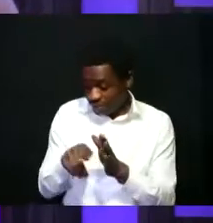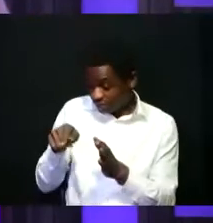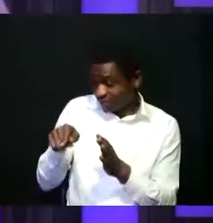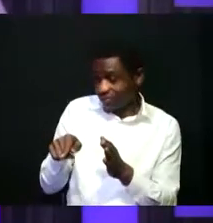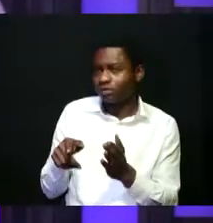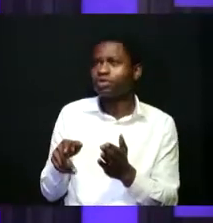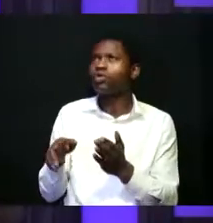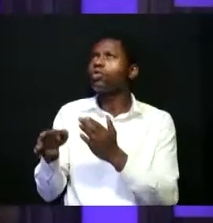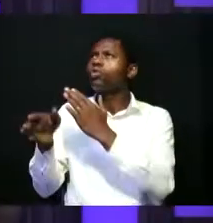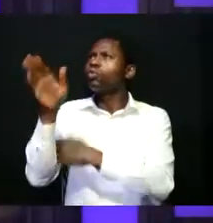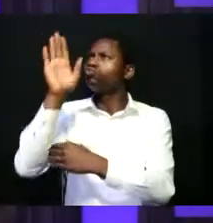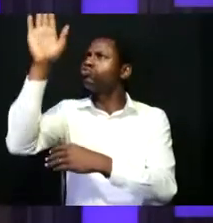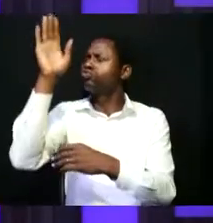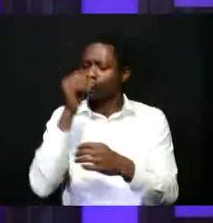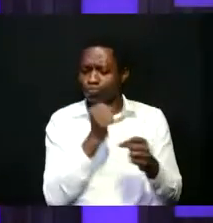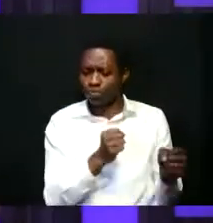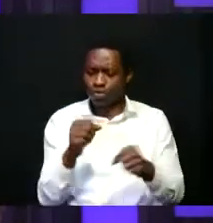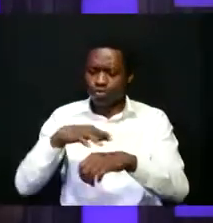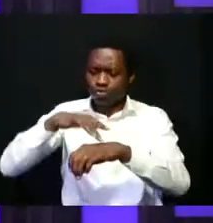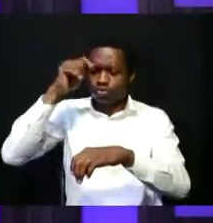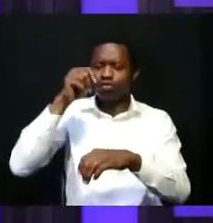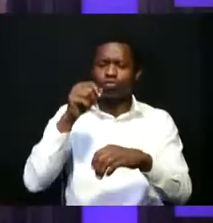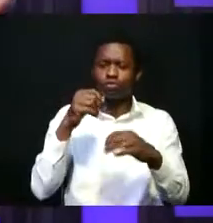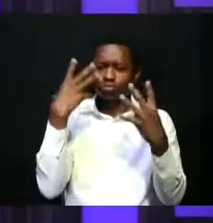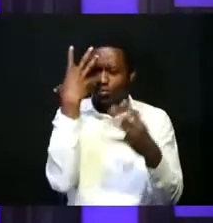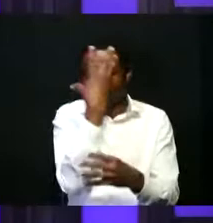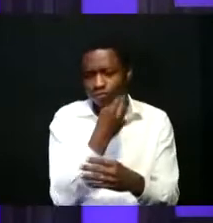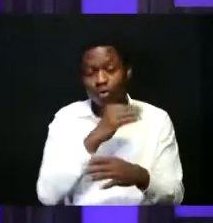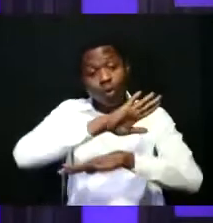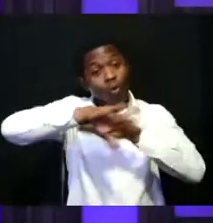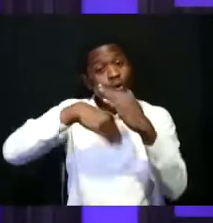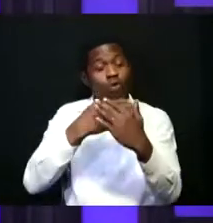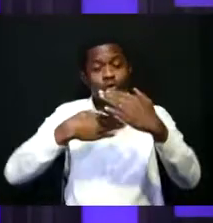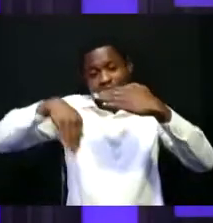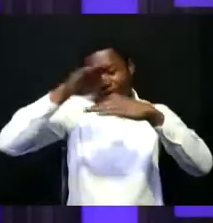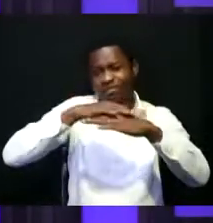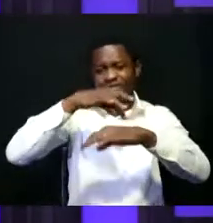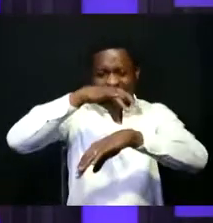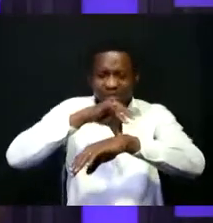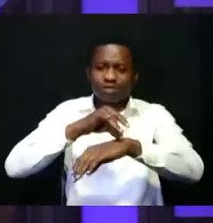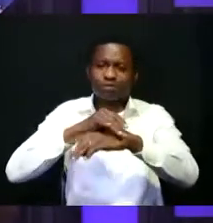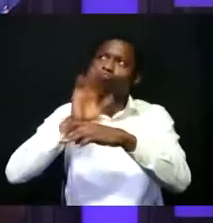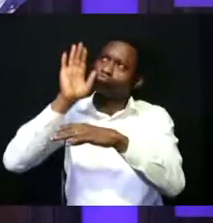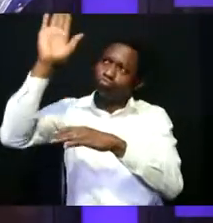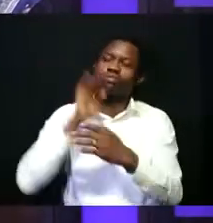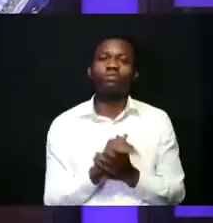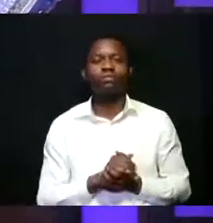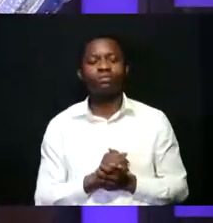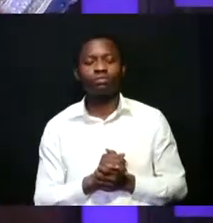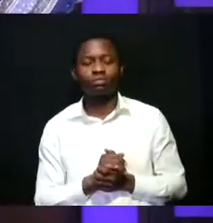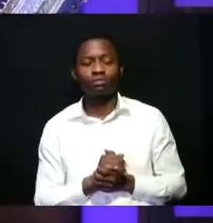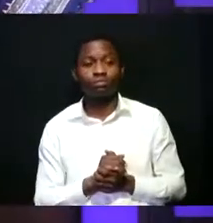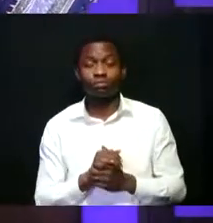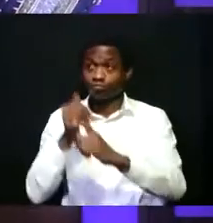the power, the greatness, the splendor. For the whole heavens and the whole earth belong to you. This evening, we